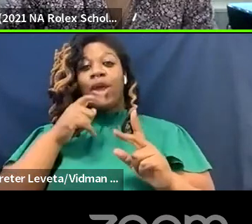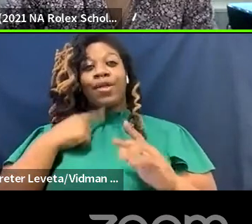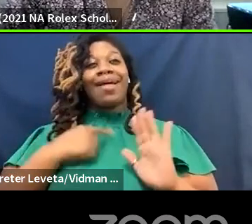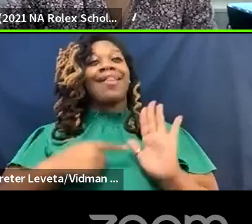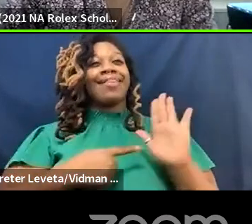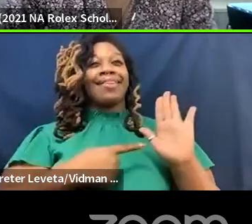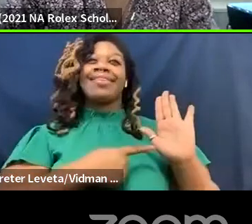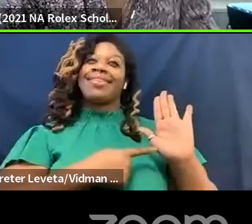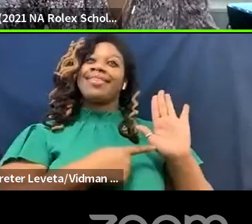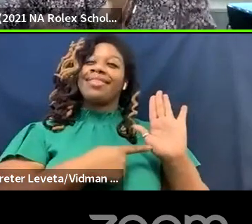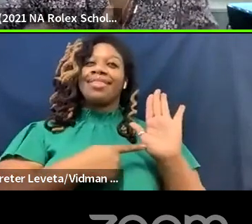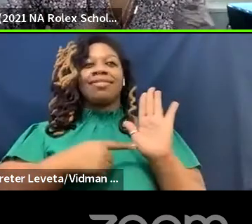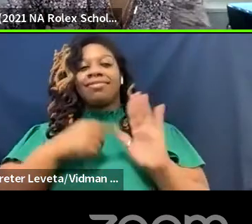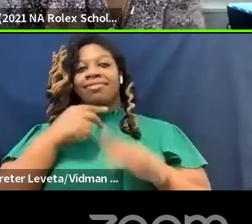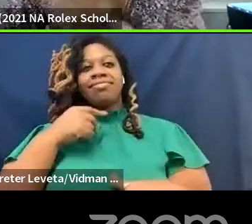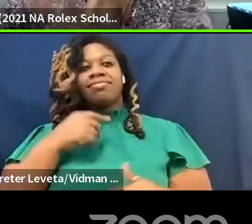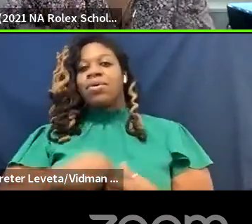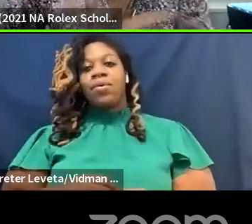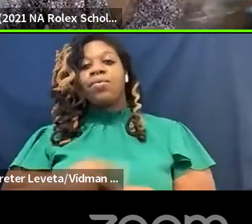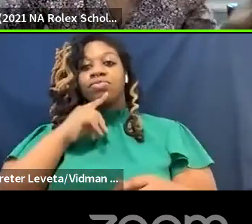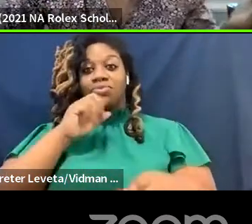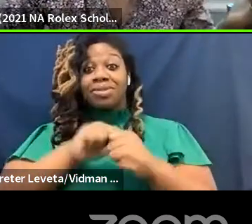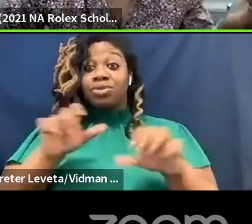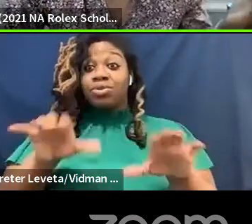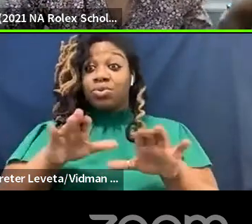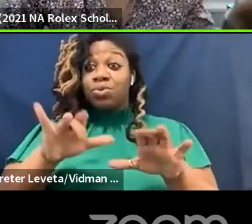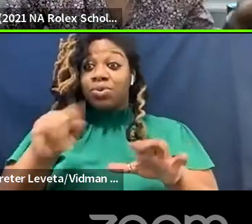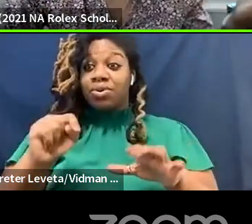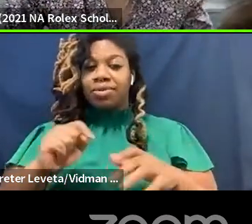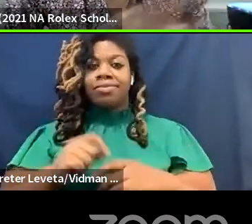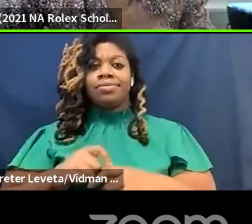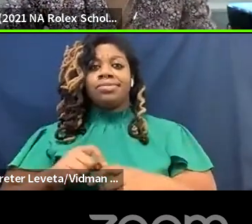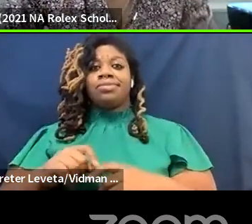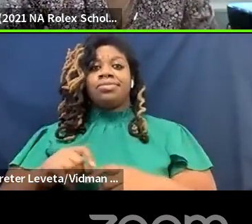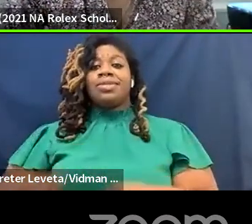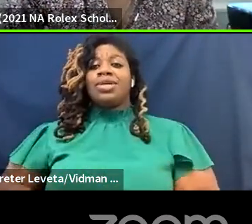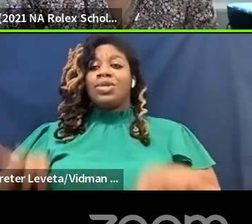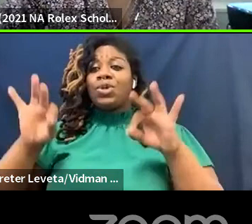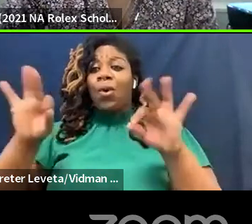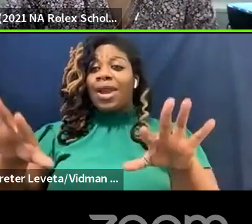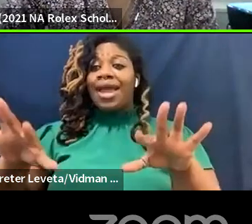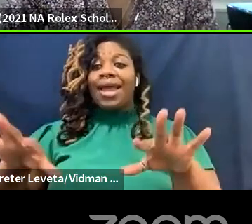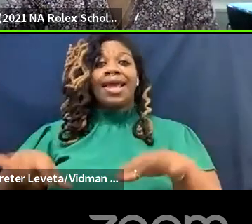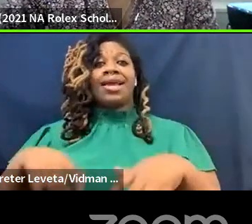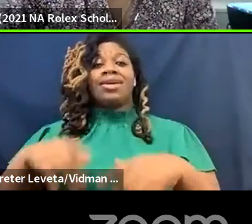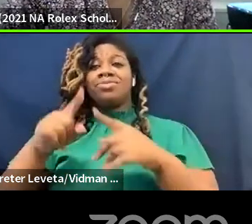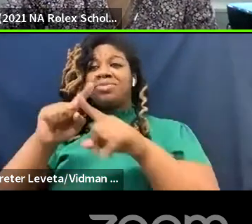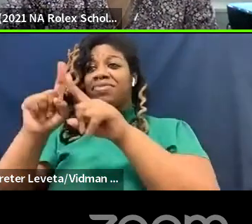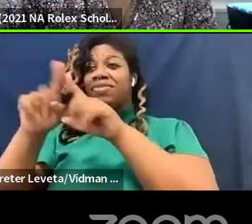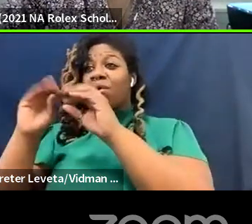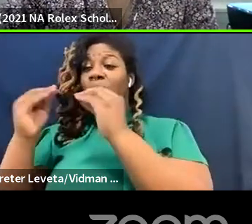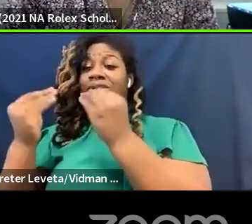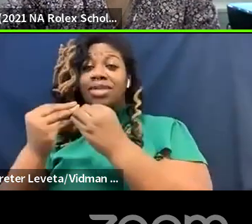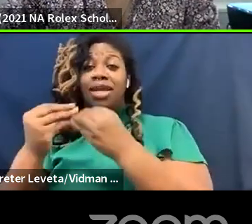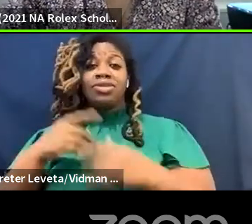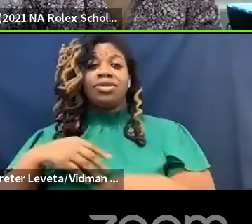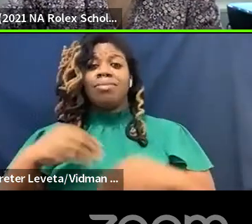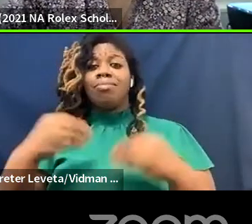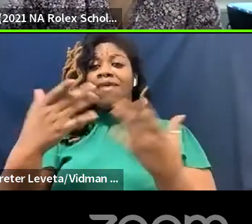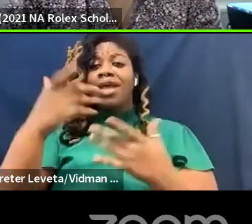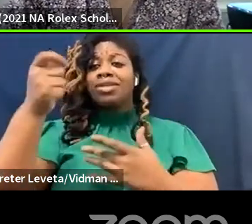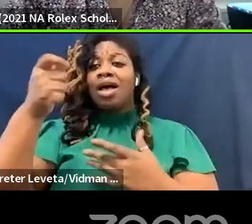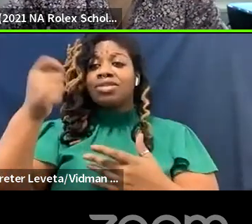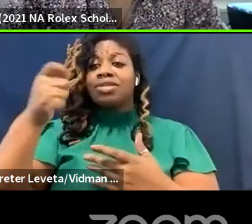or giving out a scholarship to people that look like me, you know. So yeah, I would say that's one of